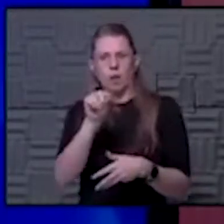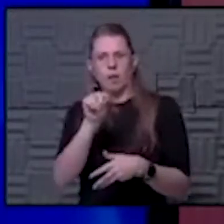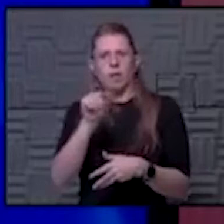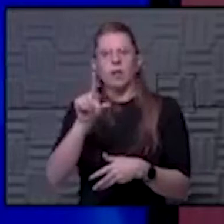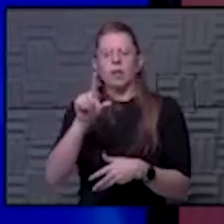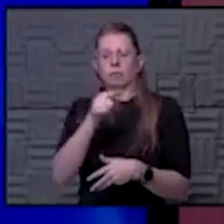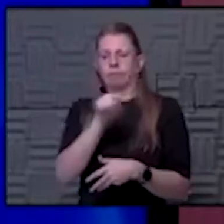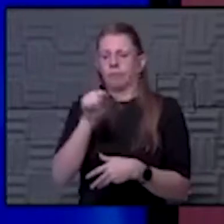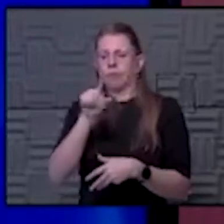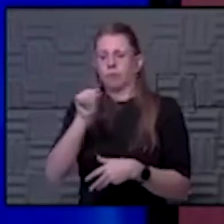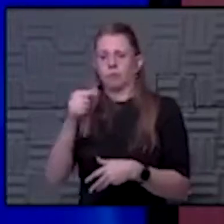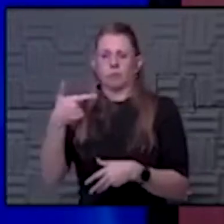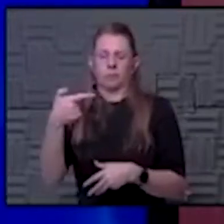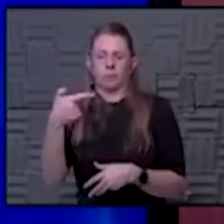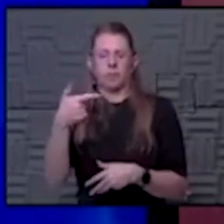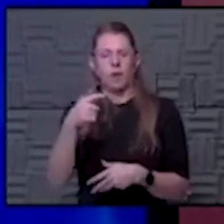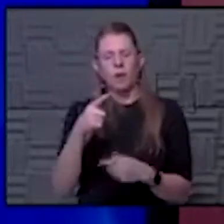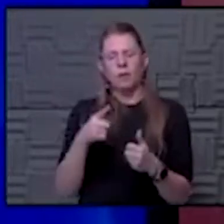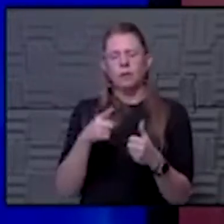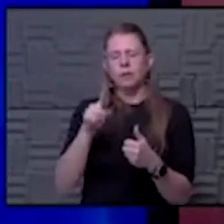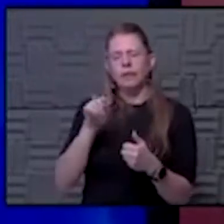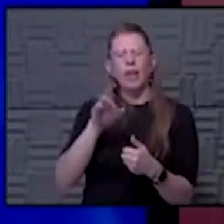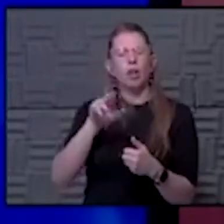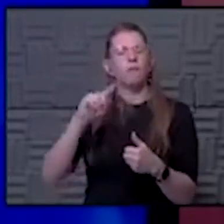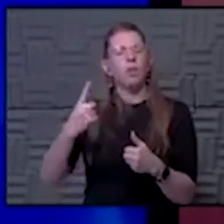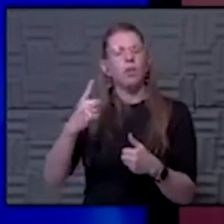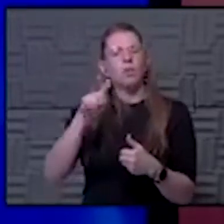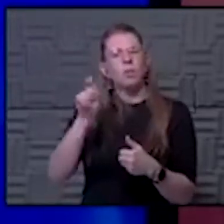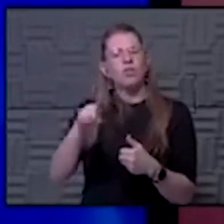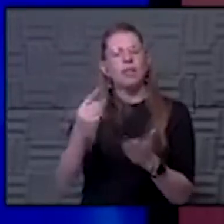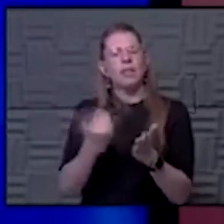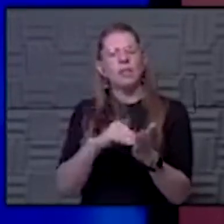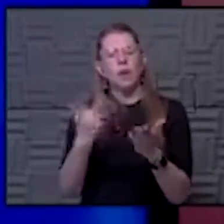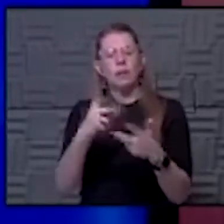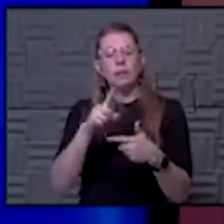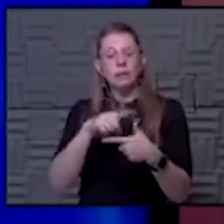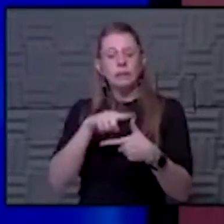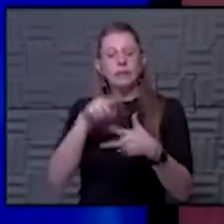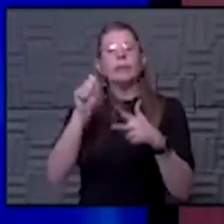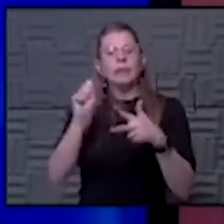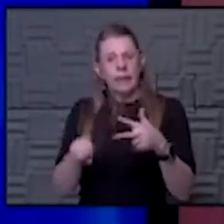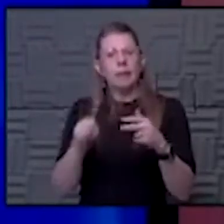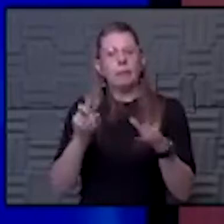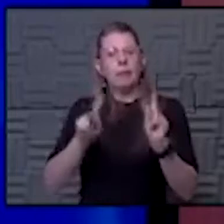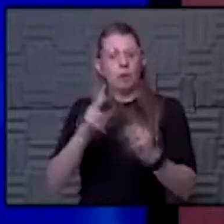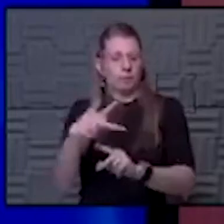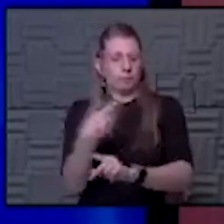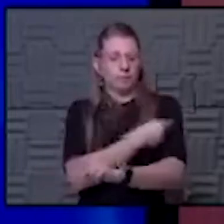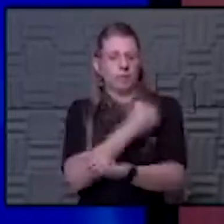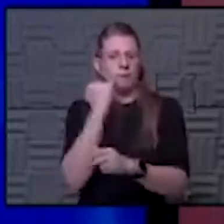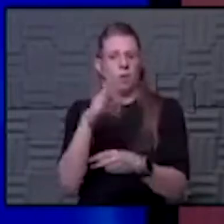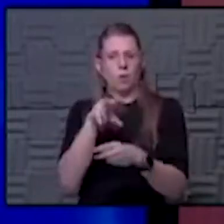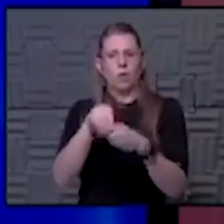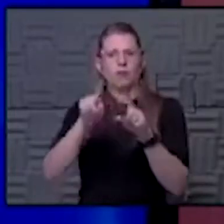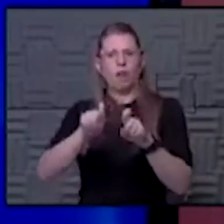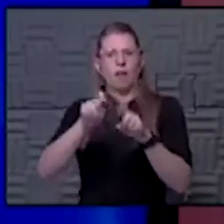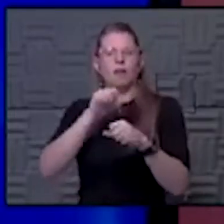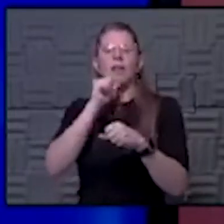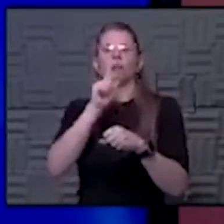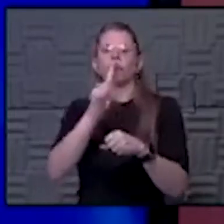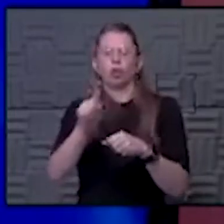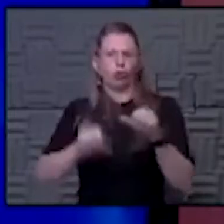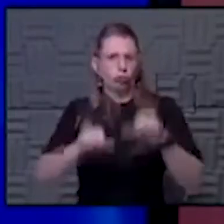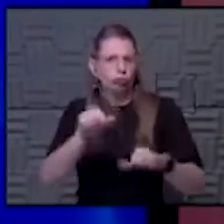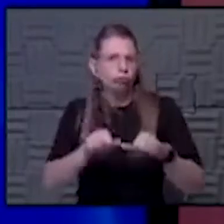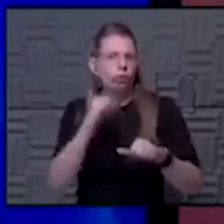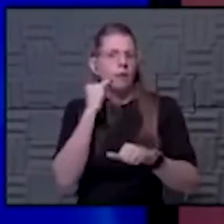Okay. And Taylor, your first question, say it real quick. Can people get a vaccine if they were part of the trial and they're not sure what they got?